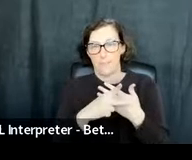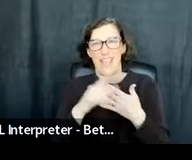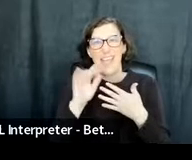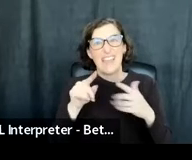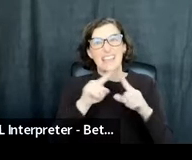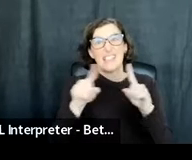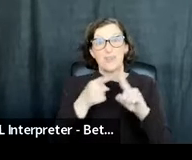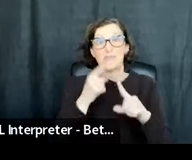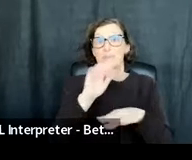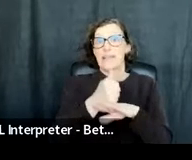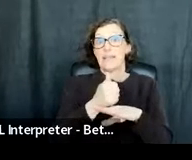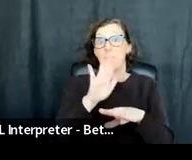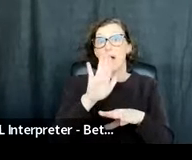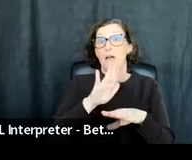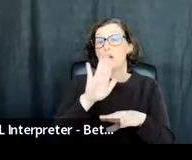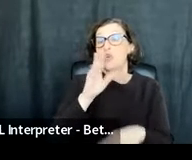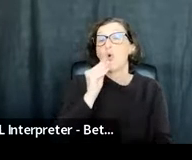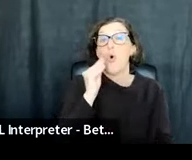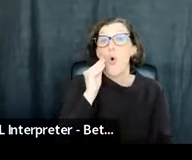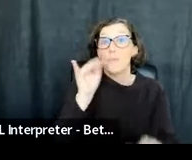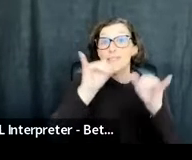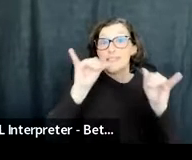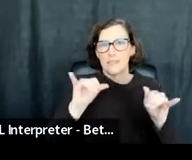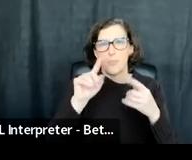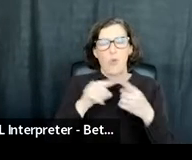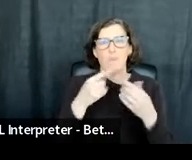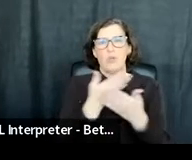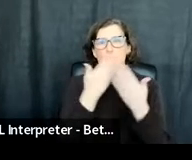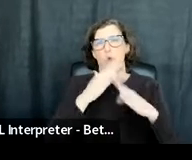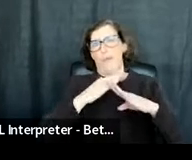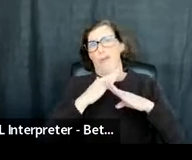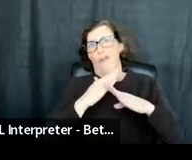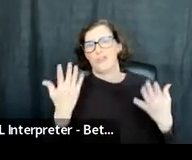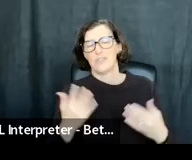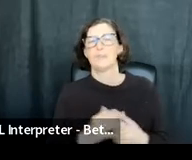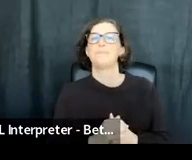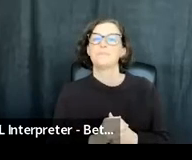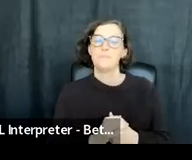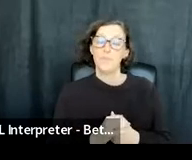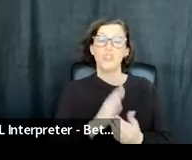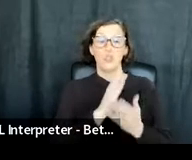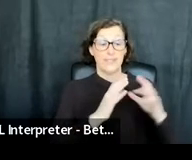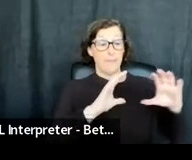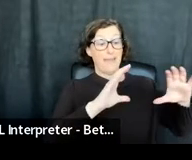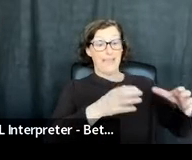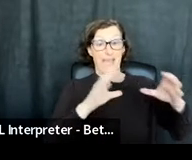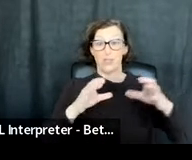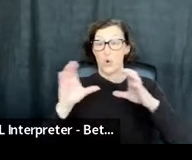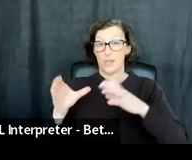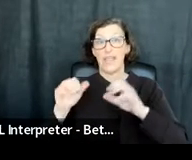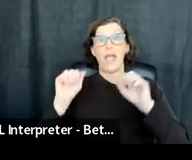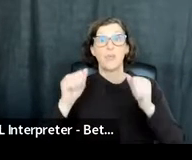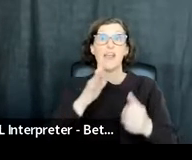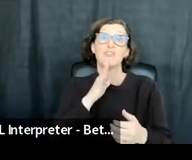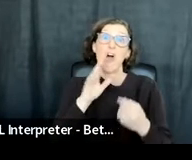on maybe your home system where you have no barriers. So there are categories, and we'd be happy to maybe talk to you